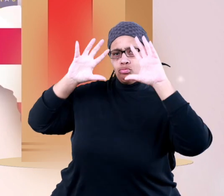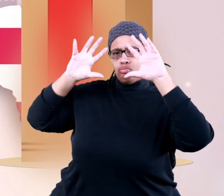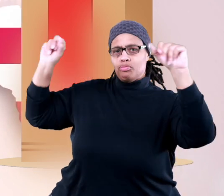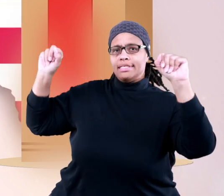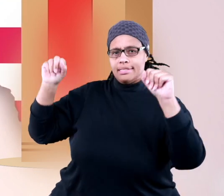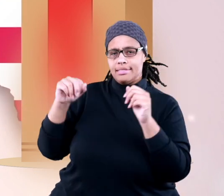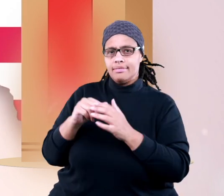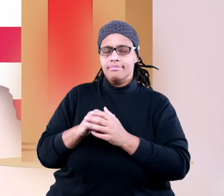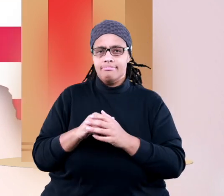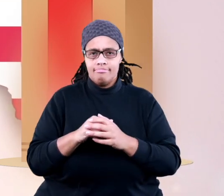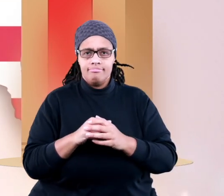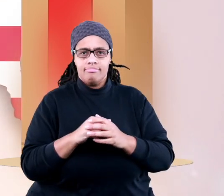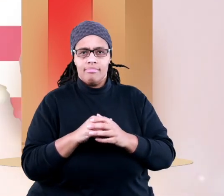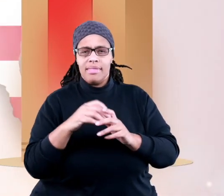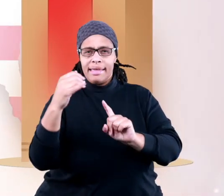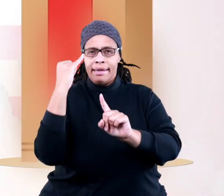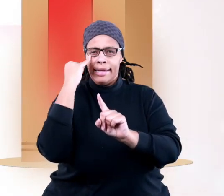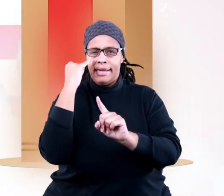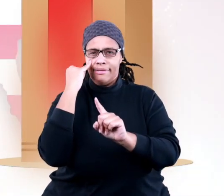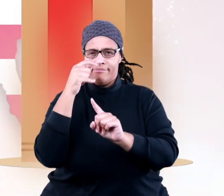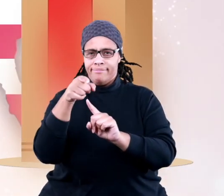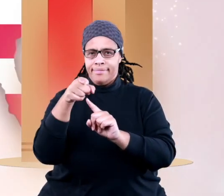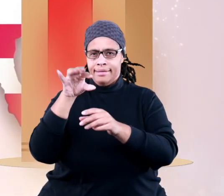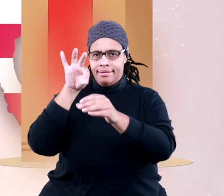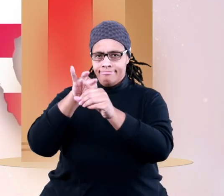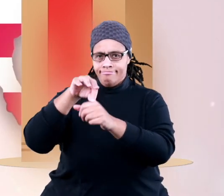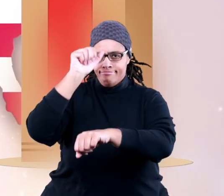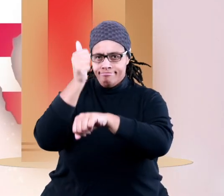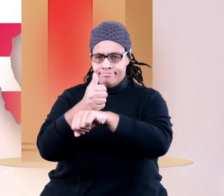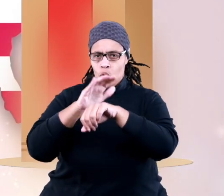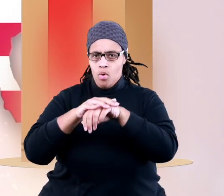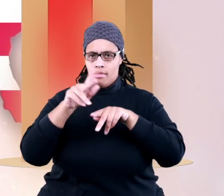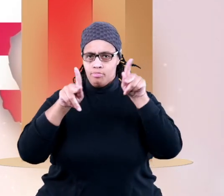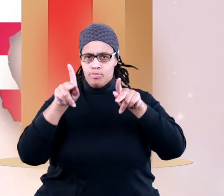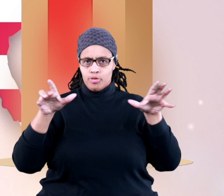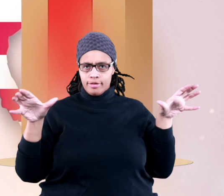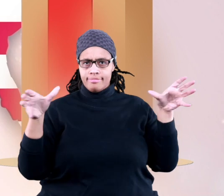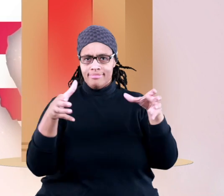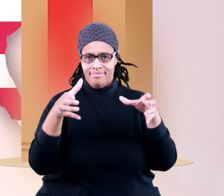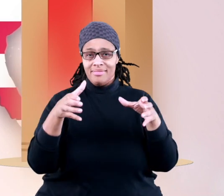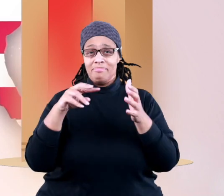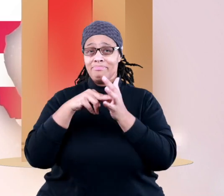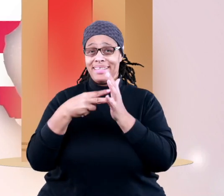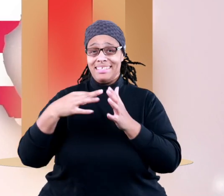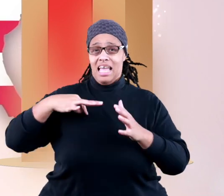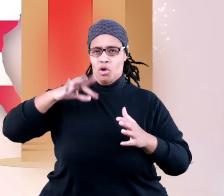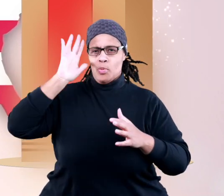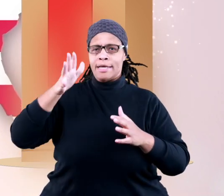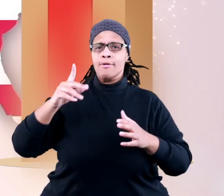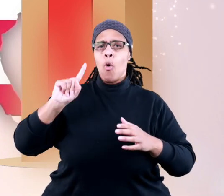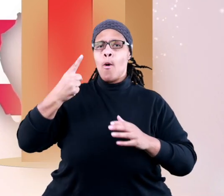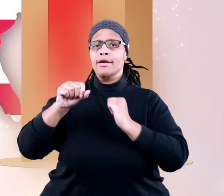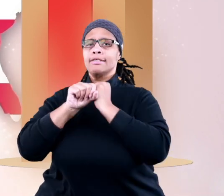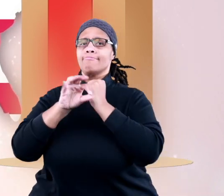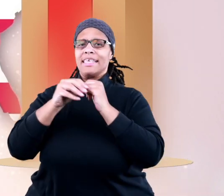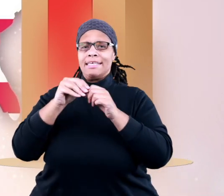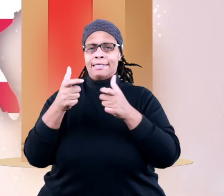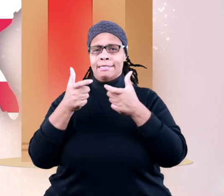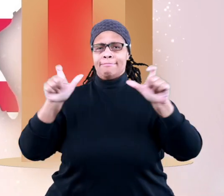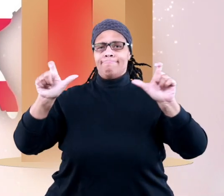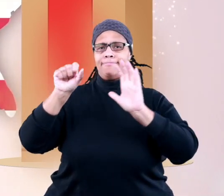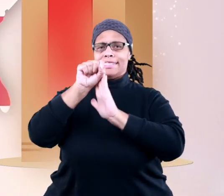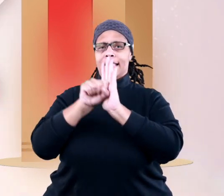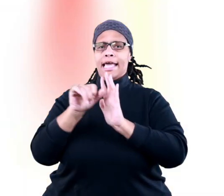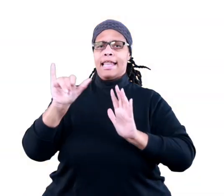votes to be president. If the election were just based on population, candidates would only campaign in larger